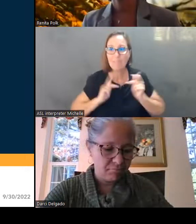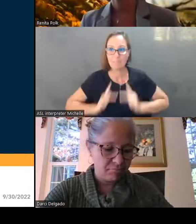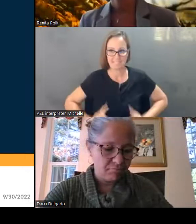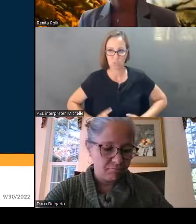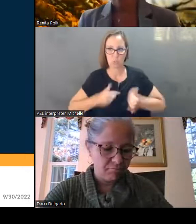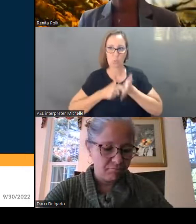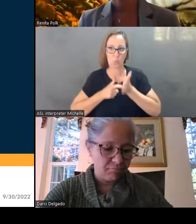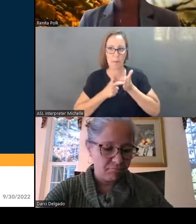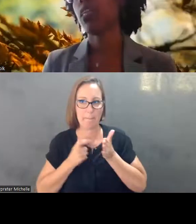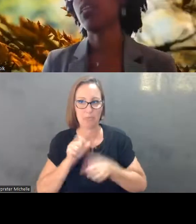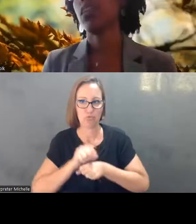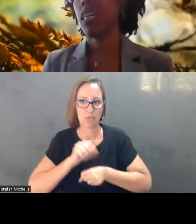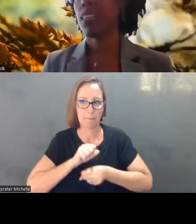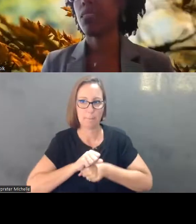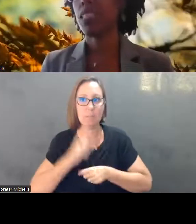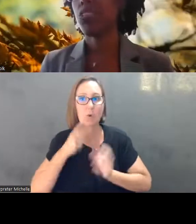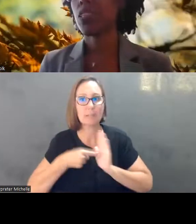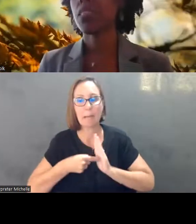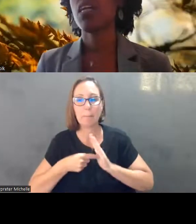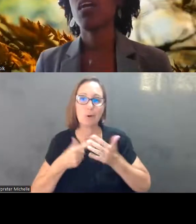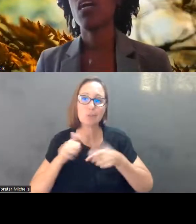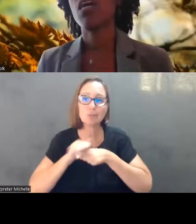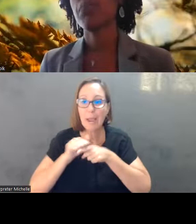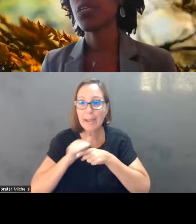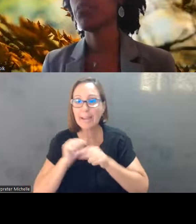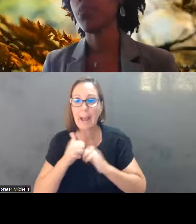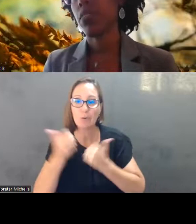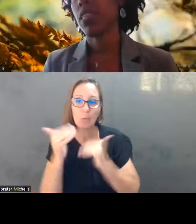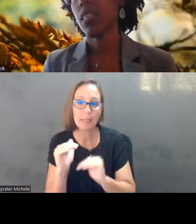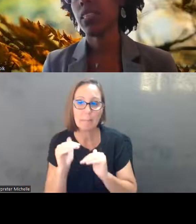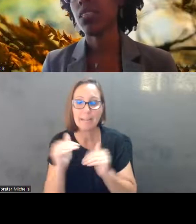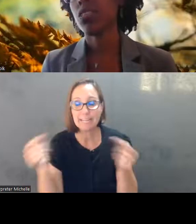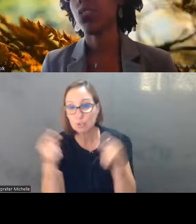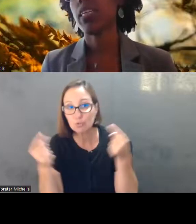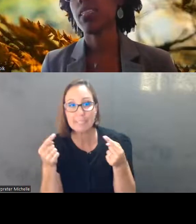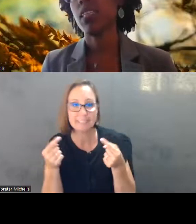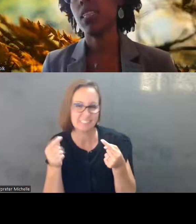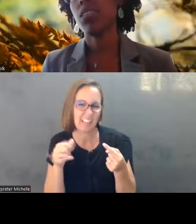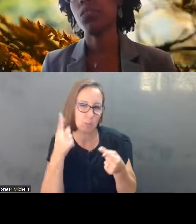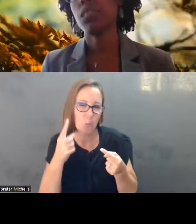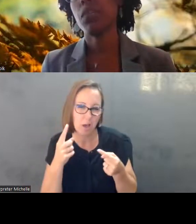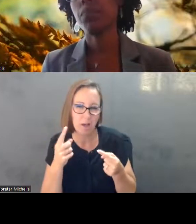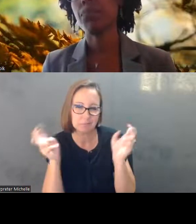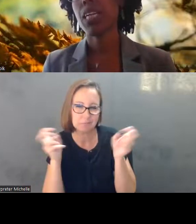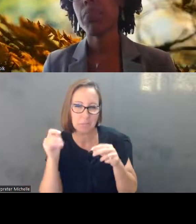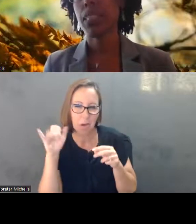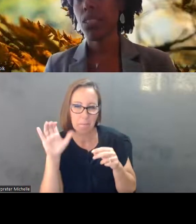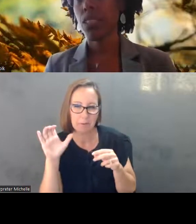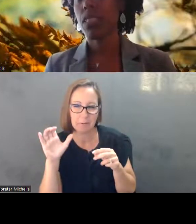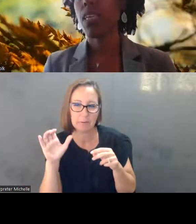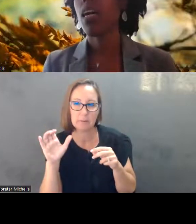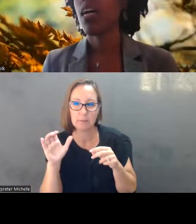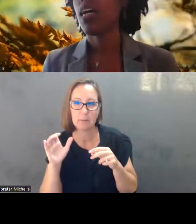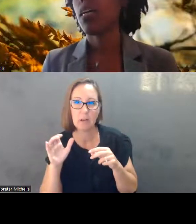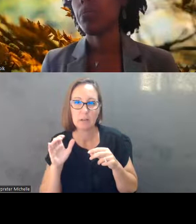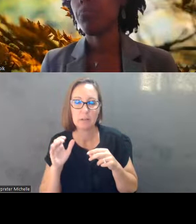job. For example, training on how to limit injuries could be one of the things that is addressed in those